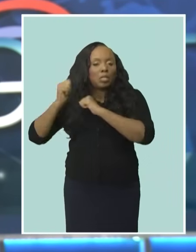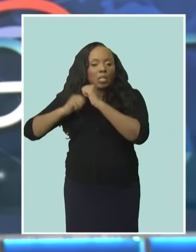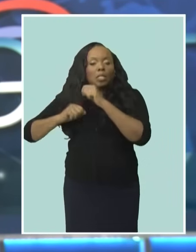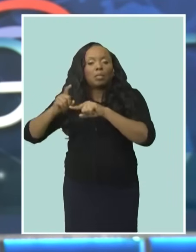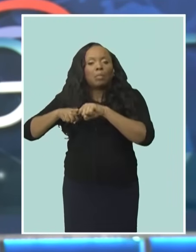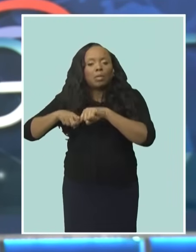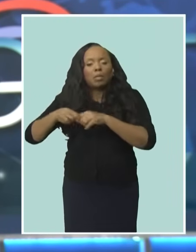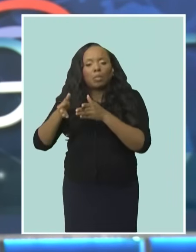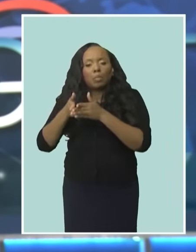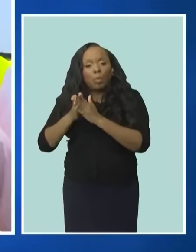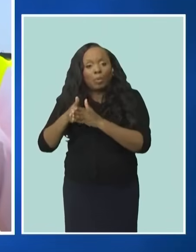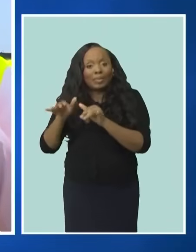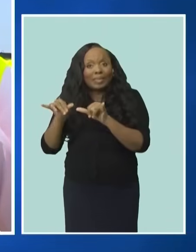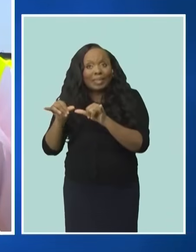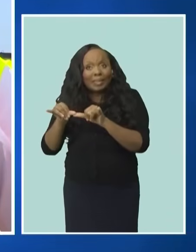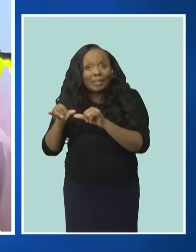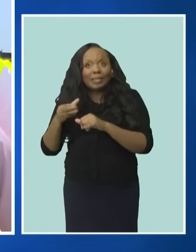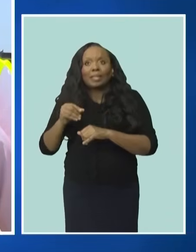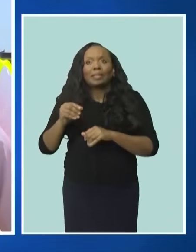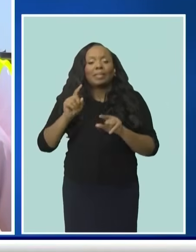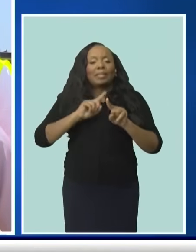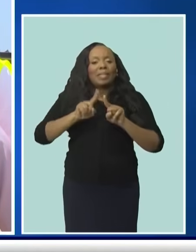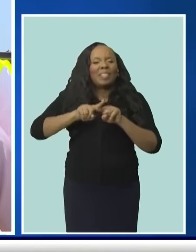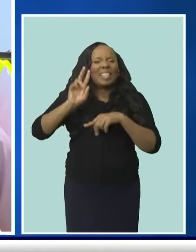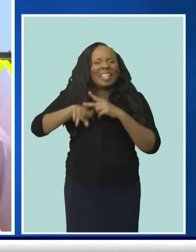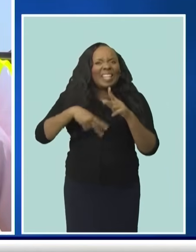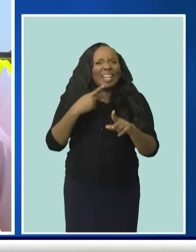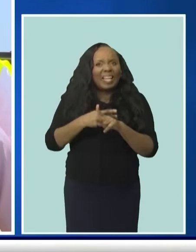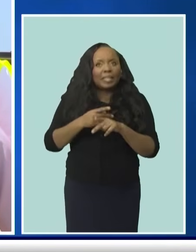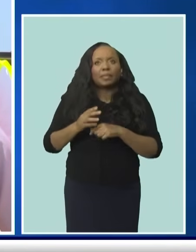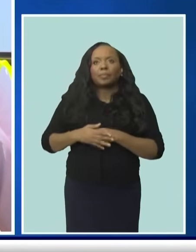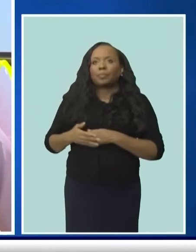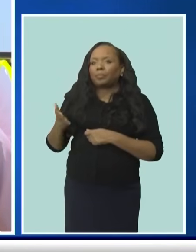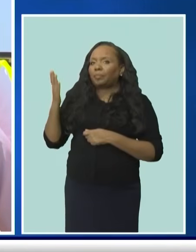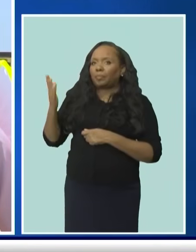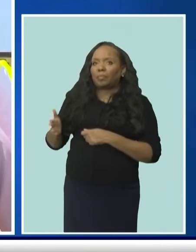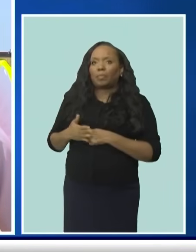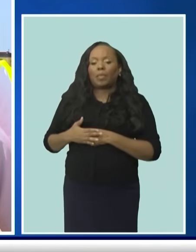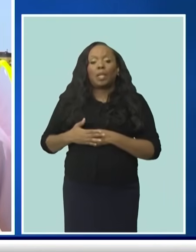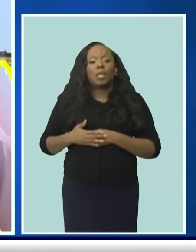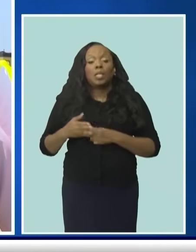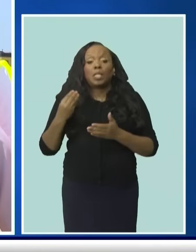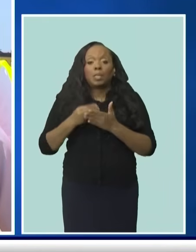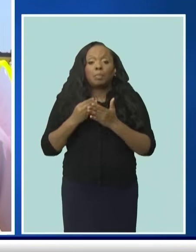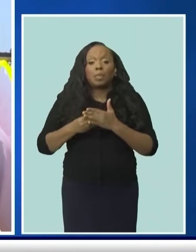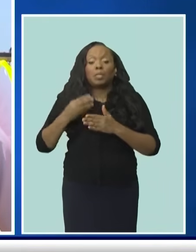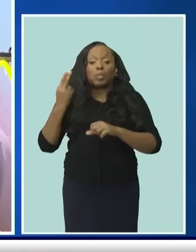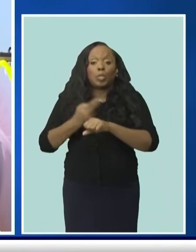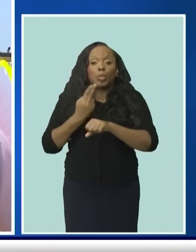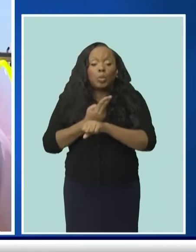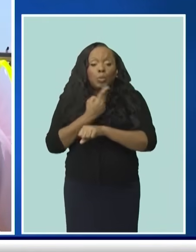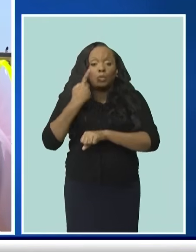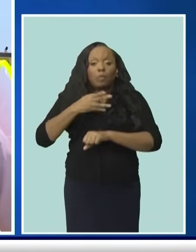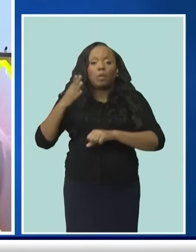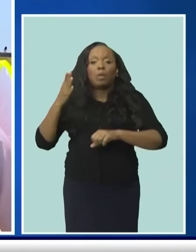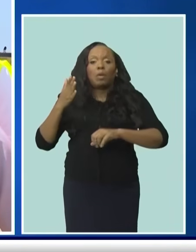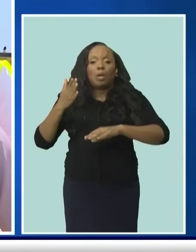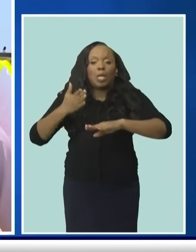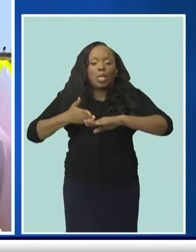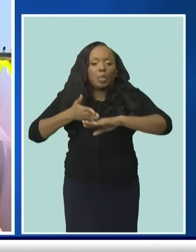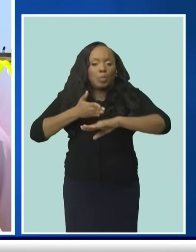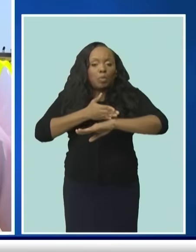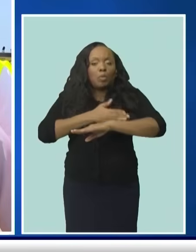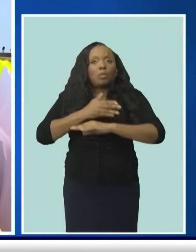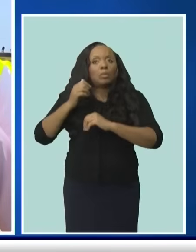type. Use collected fees and funds to improve infrastructure, waste management